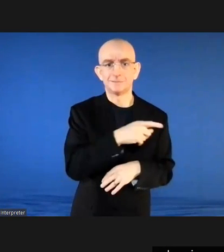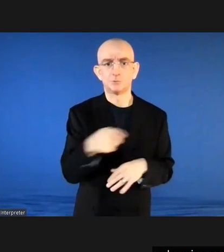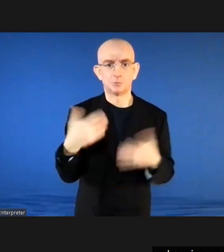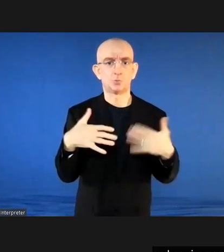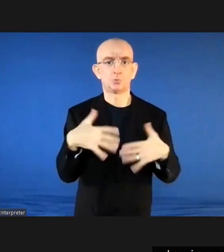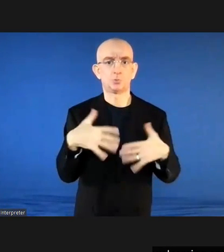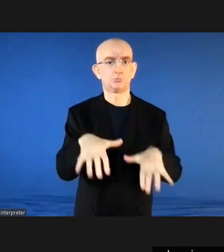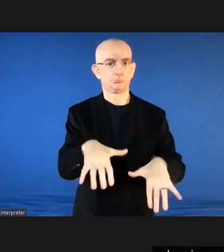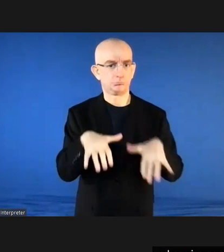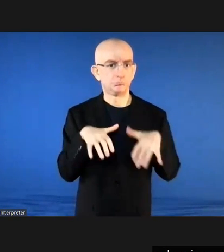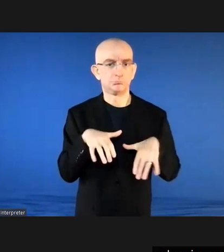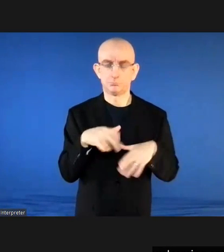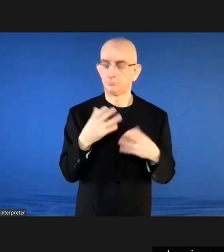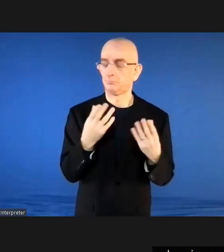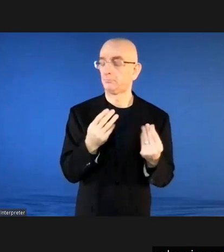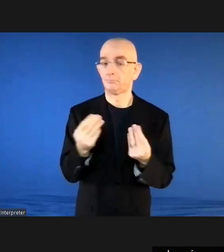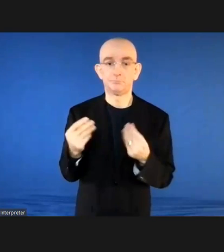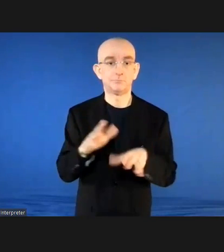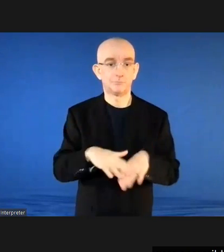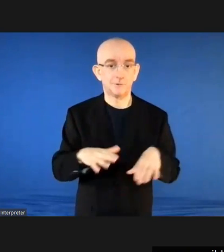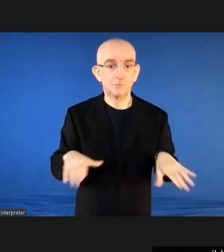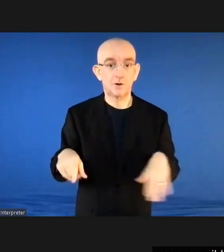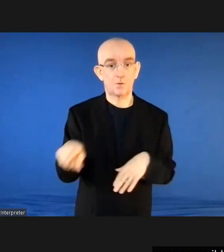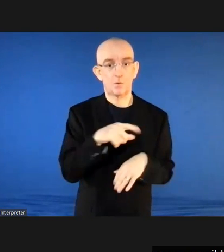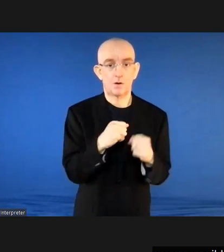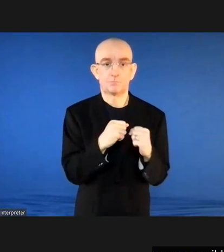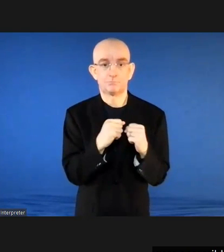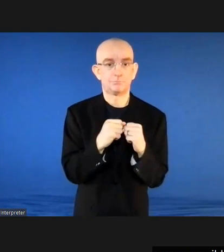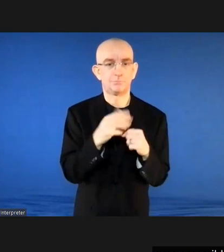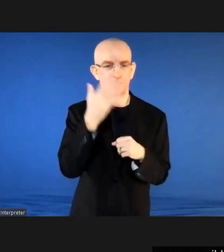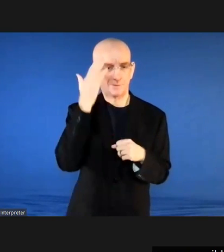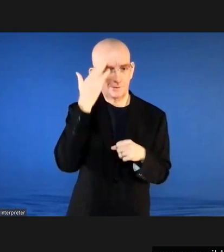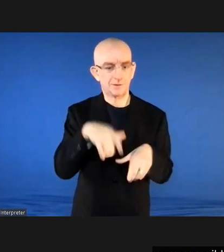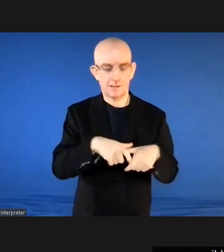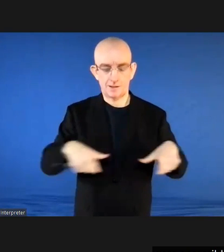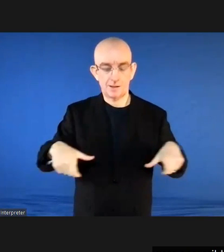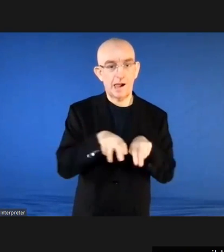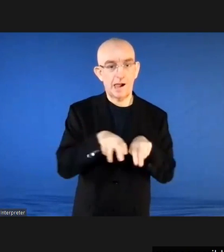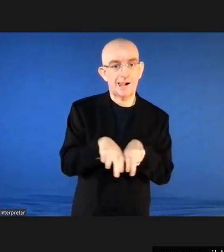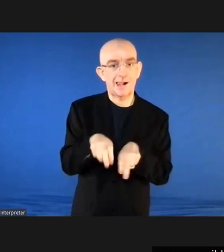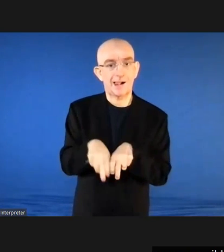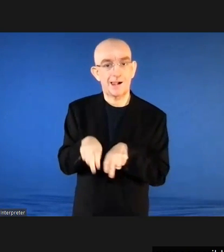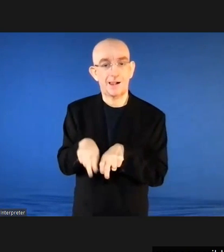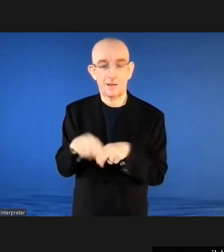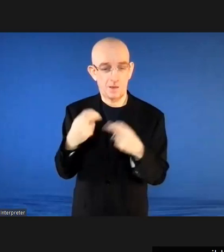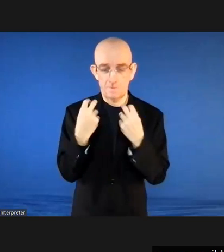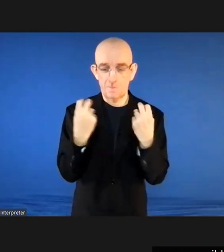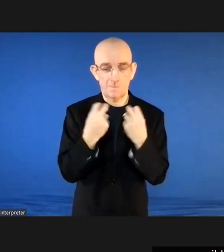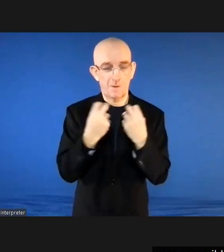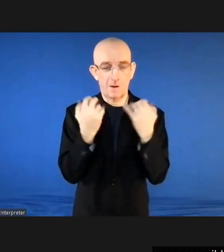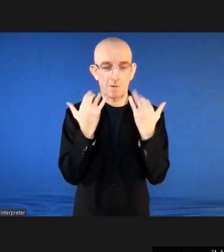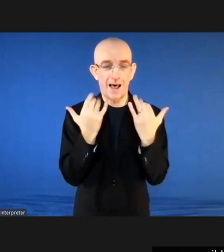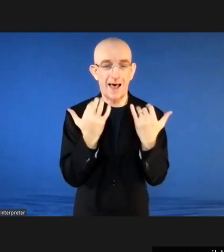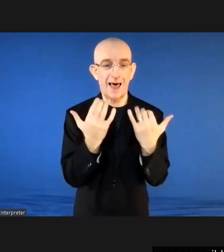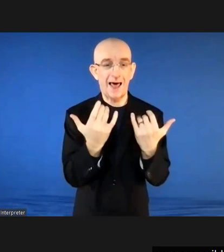benches, children right to the back of the classroom, and all of the teaching was by rote,